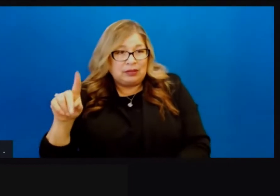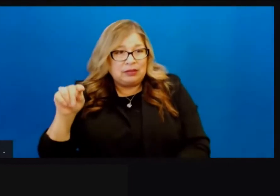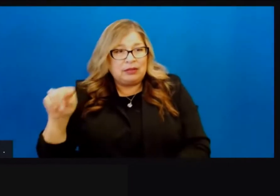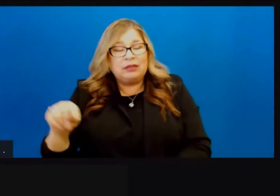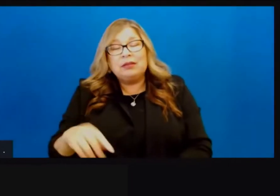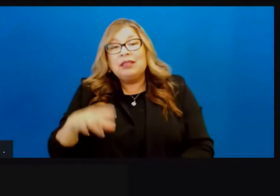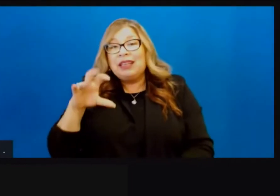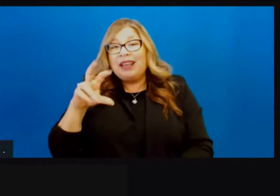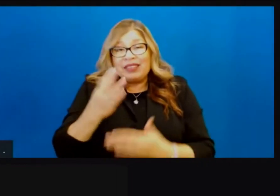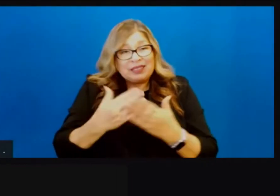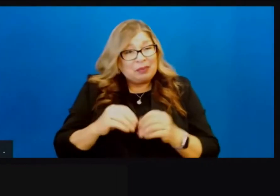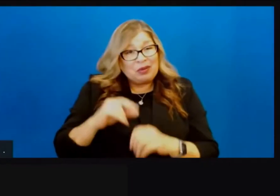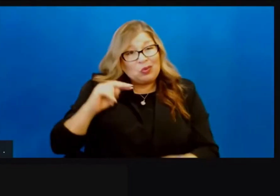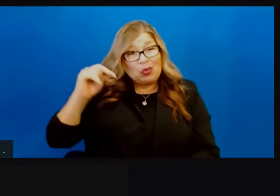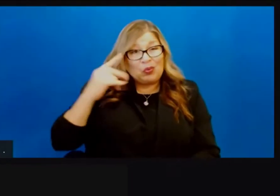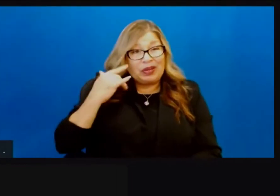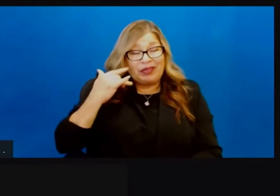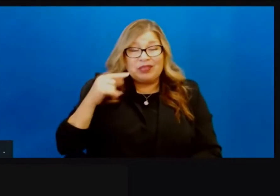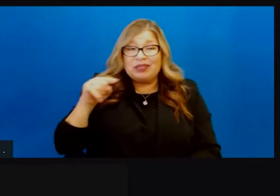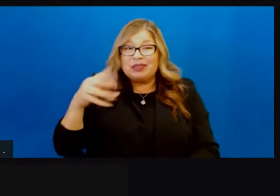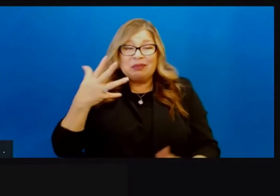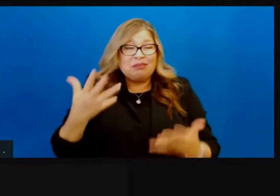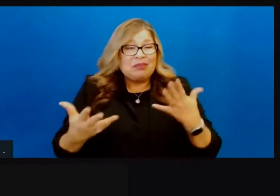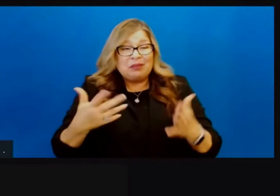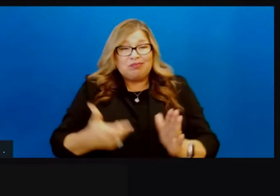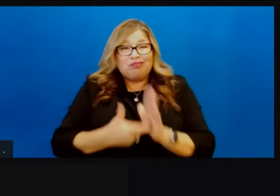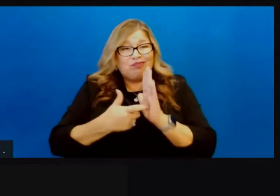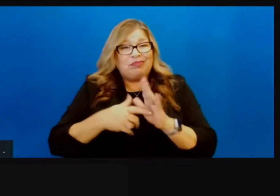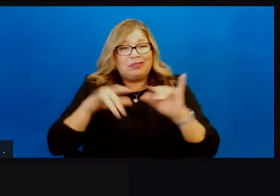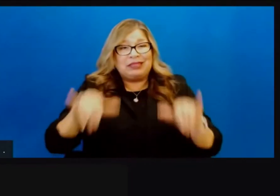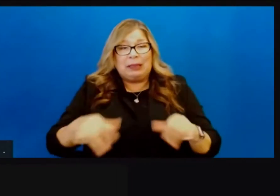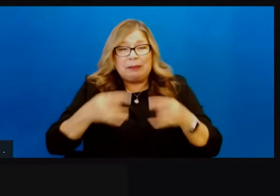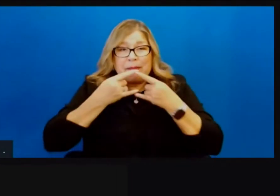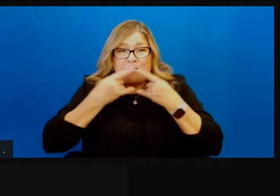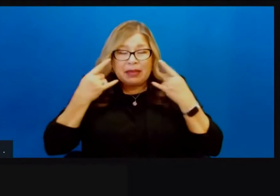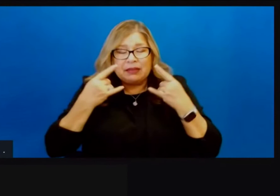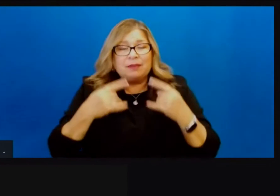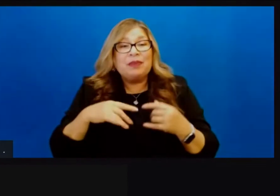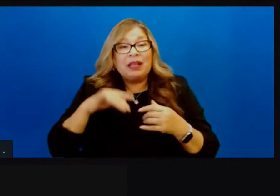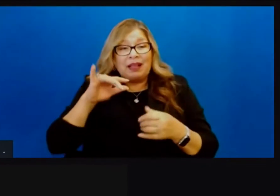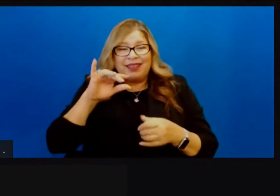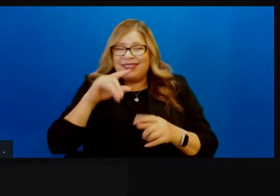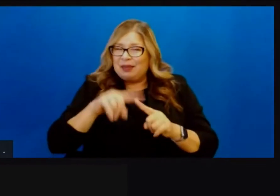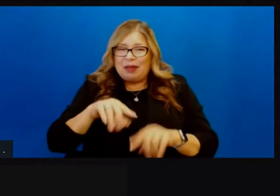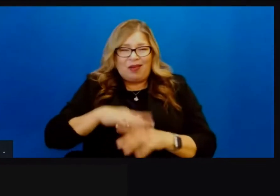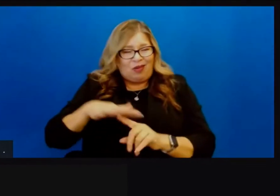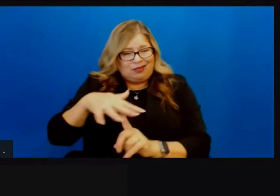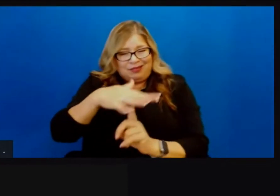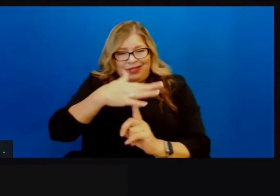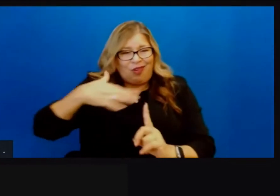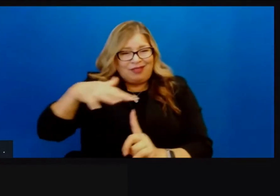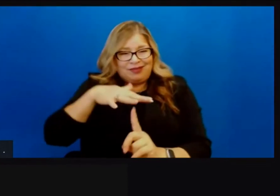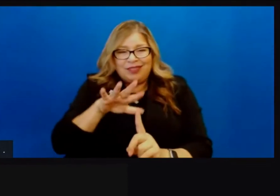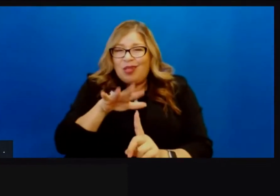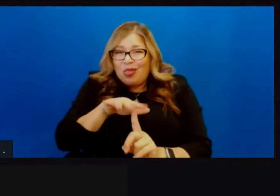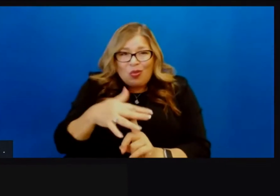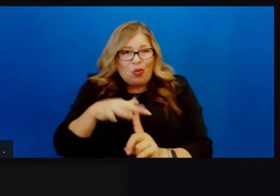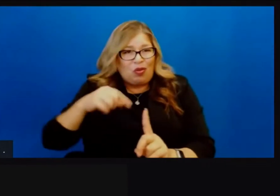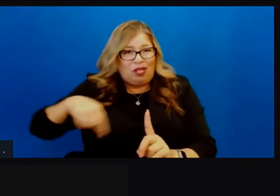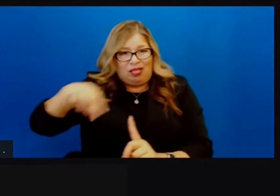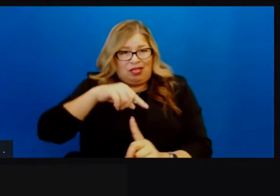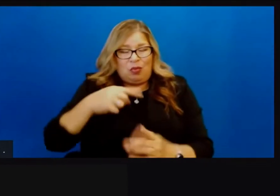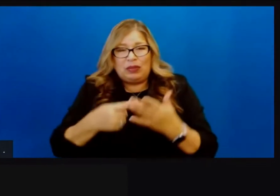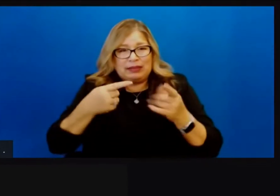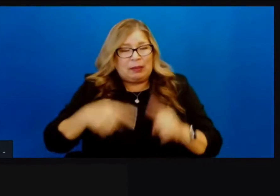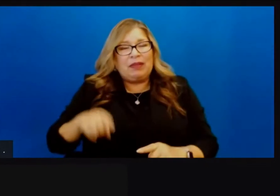Northern California may make the same choice. So I think those local details, those local conditions are really going to guide.